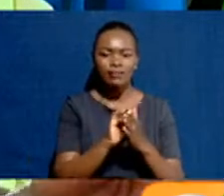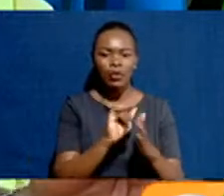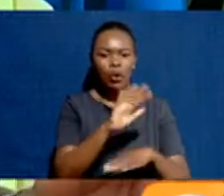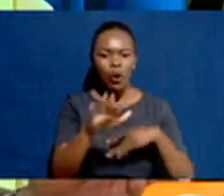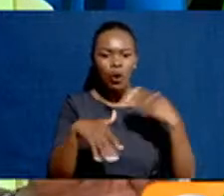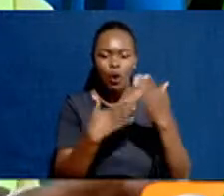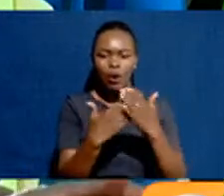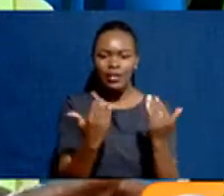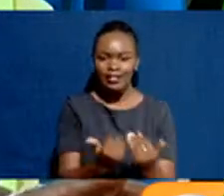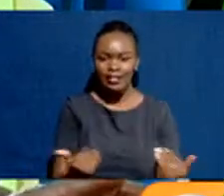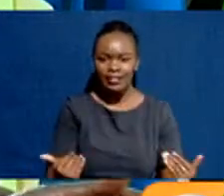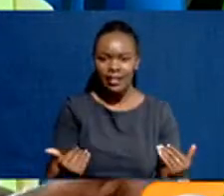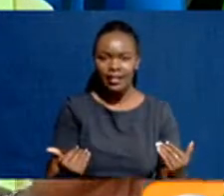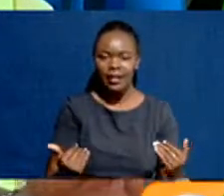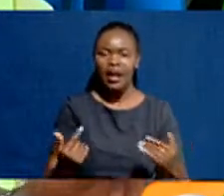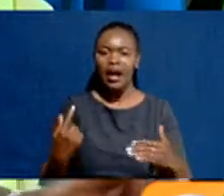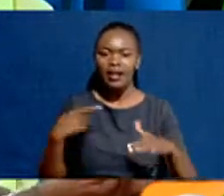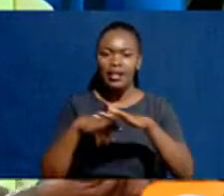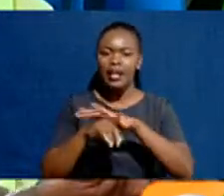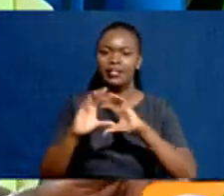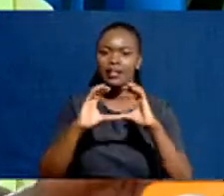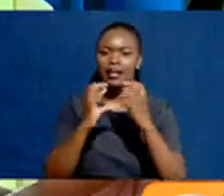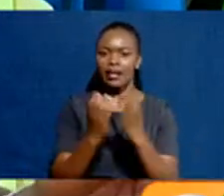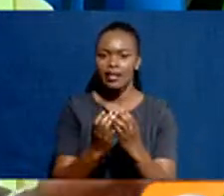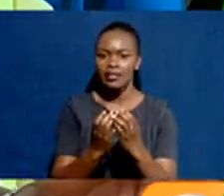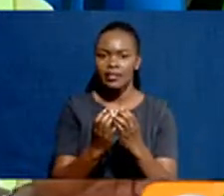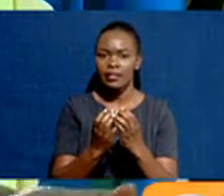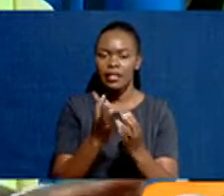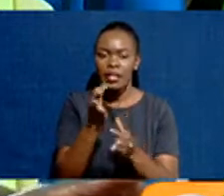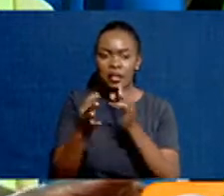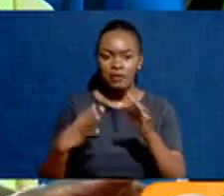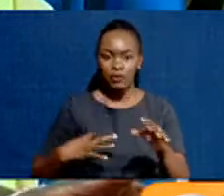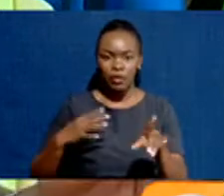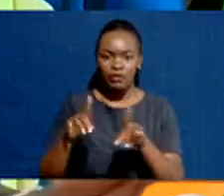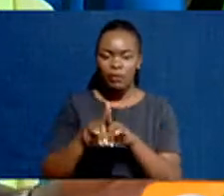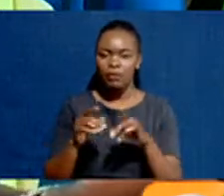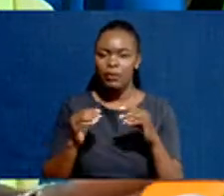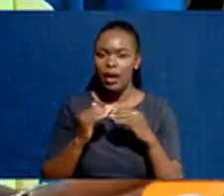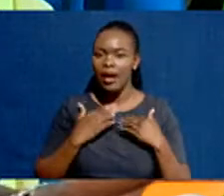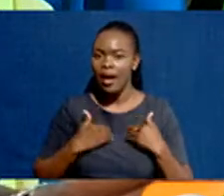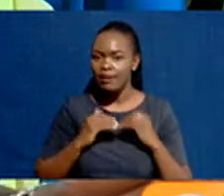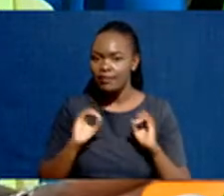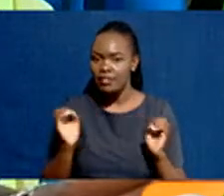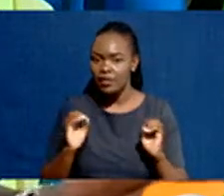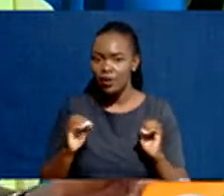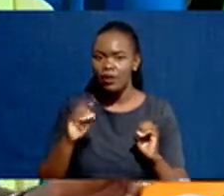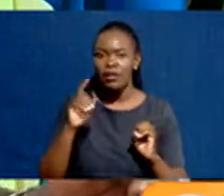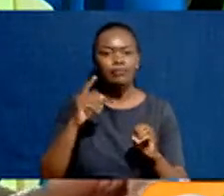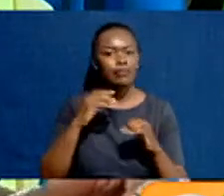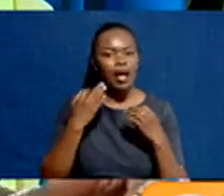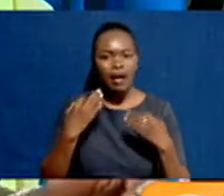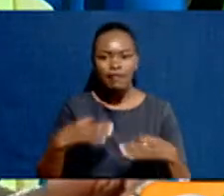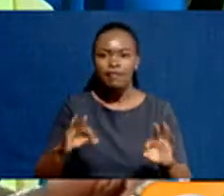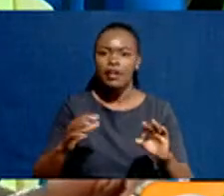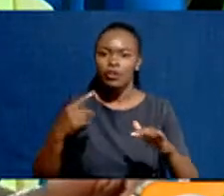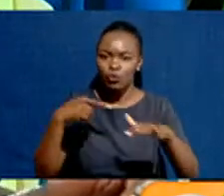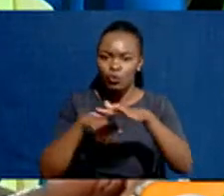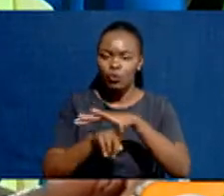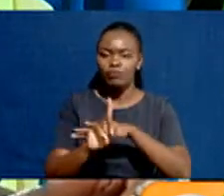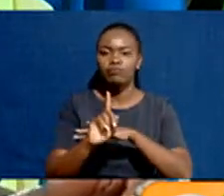barred from going to class on an account of not having a uniform for the junior secondary school. So I want to say